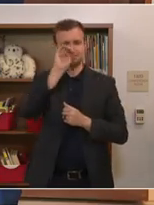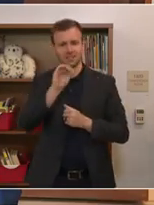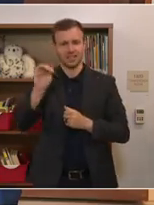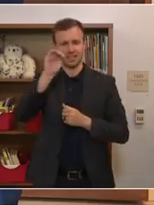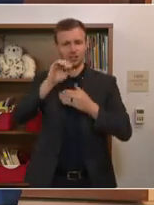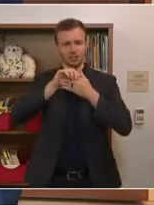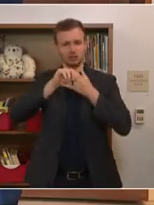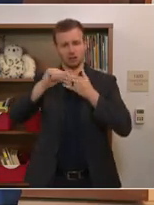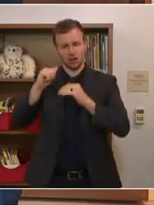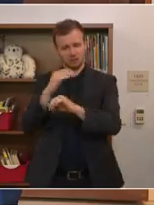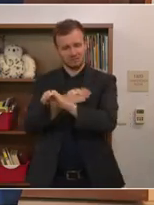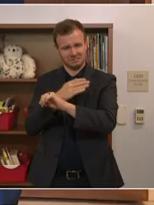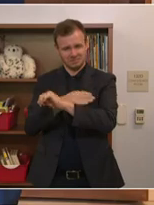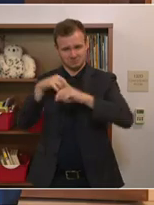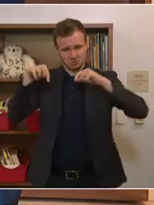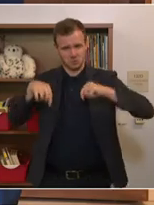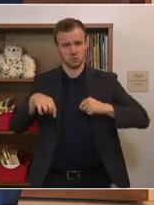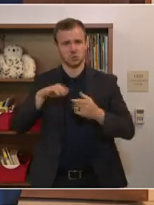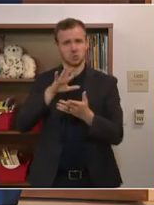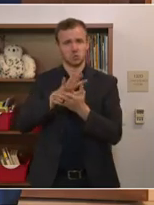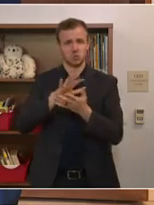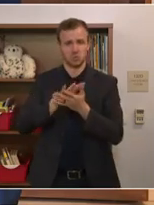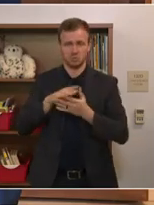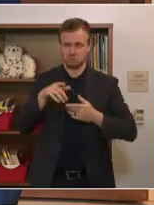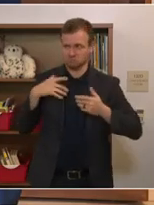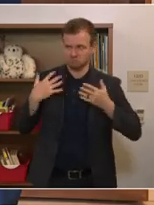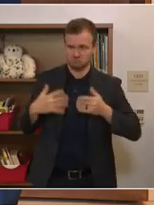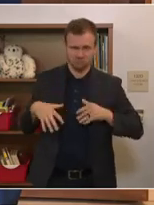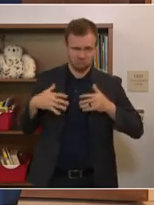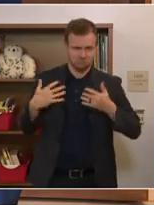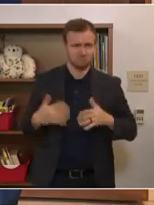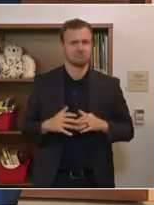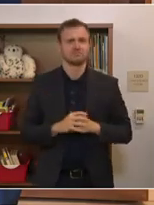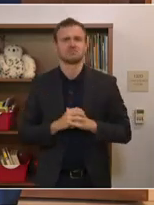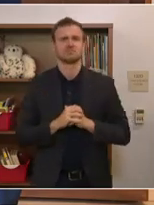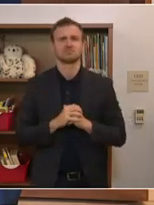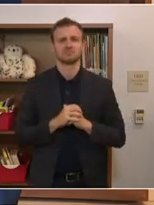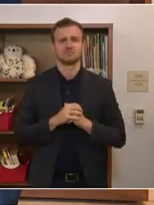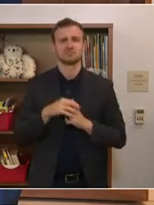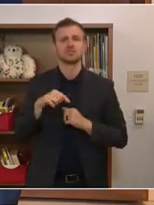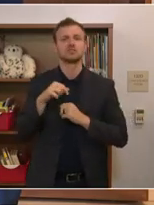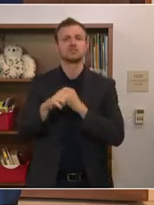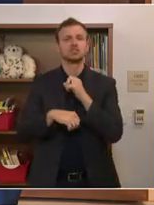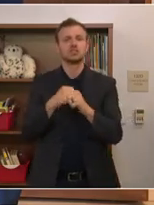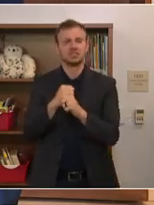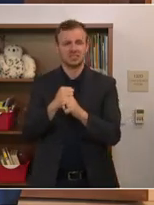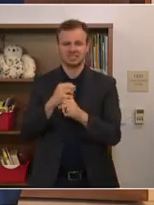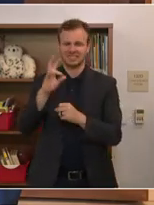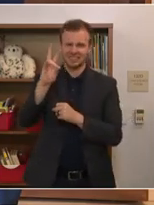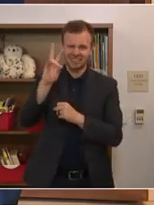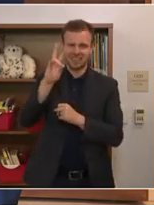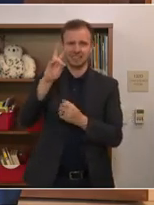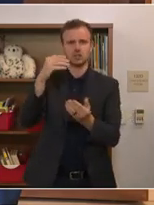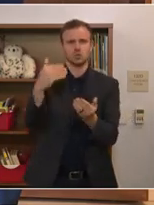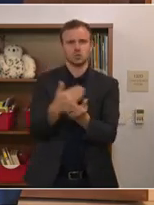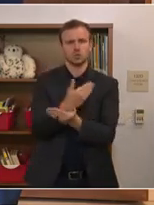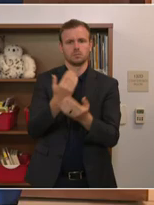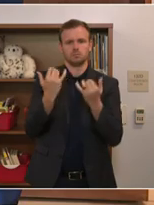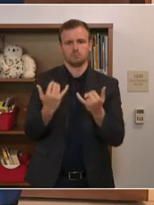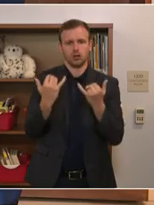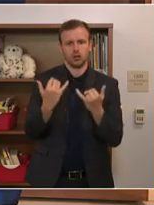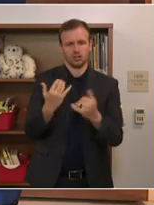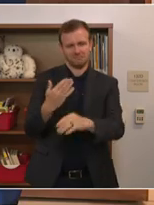renovation, and delivering this year 7 school modernizations, totaling more